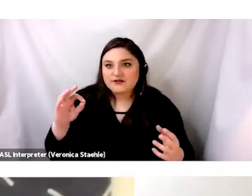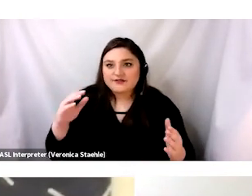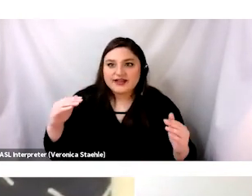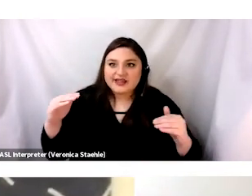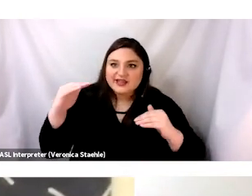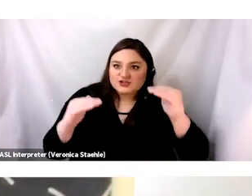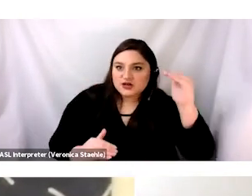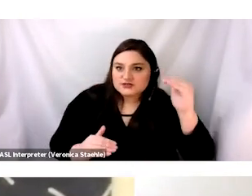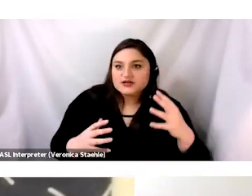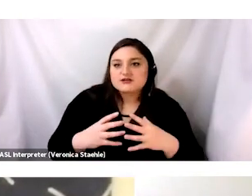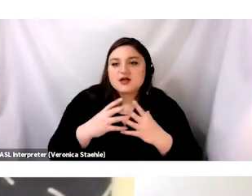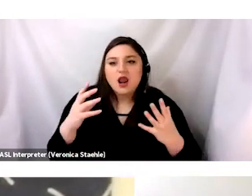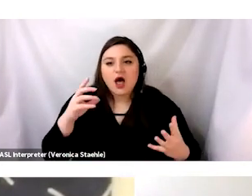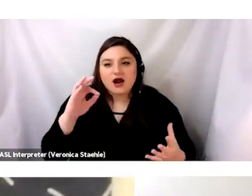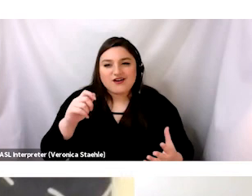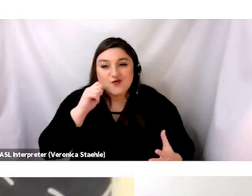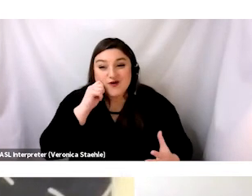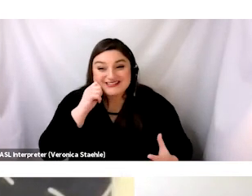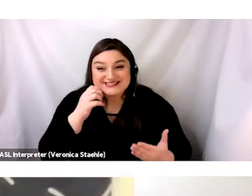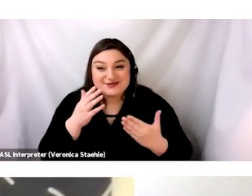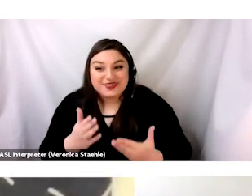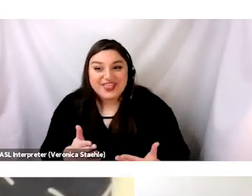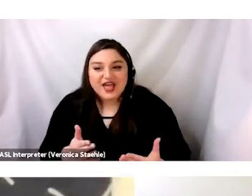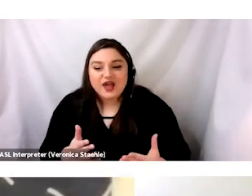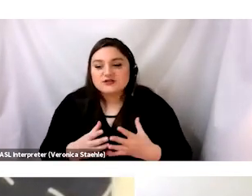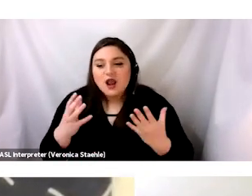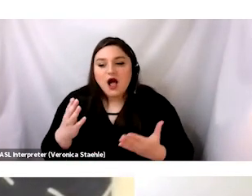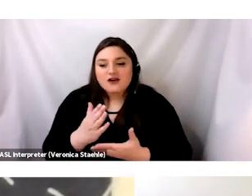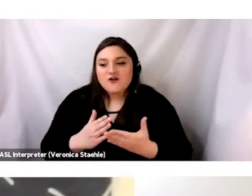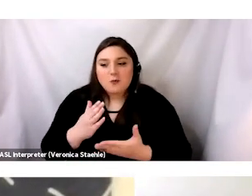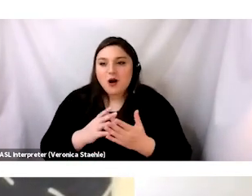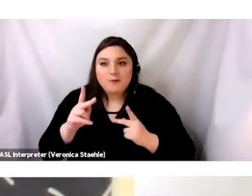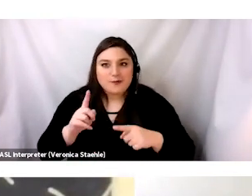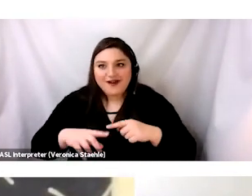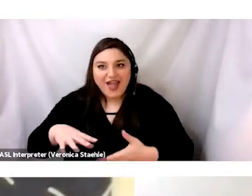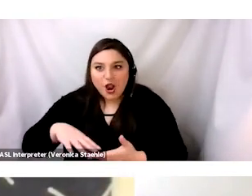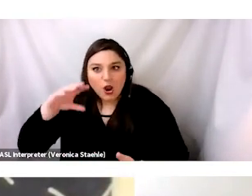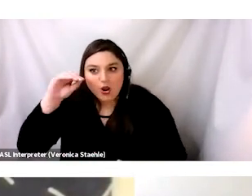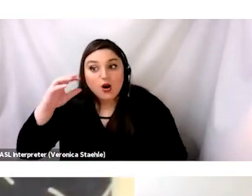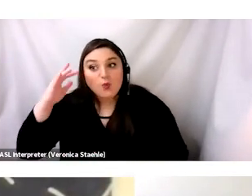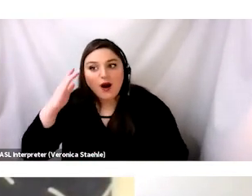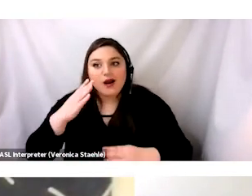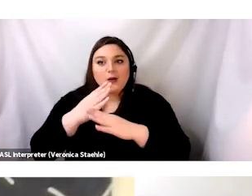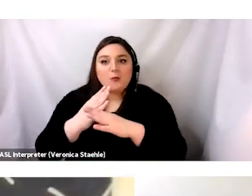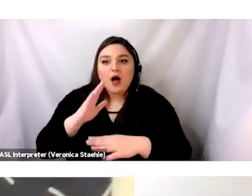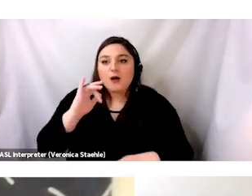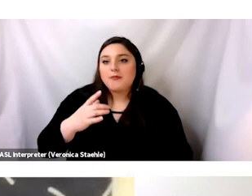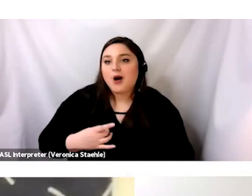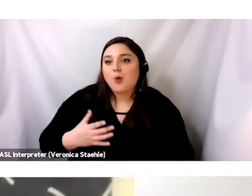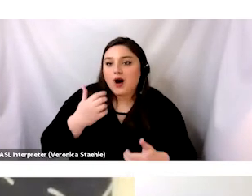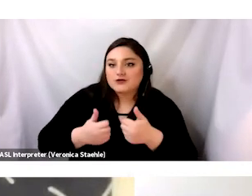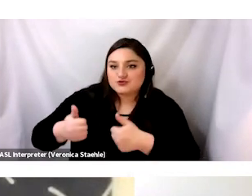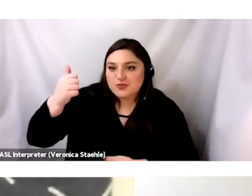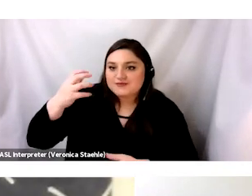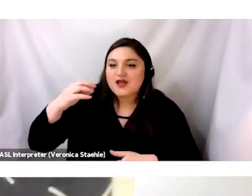are components that they have not been able to learn because white supremacy and colonialism makes you forget